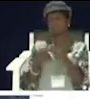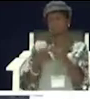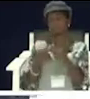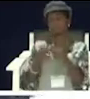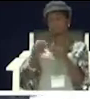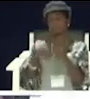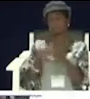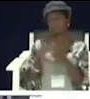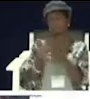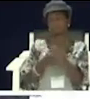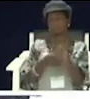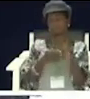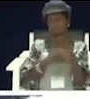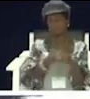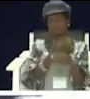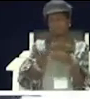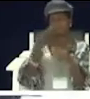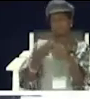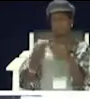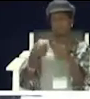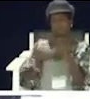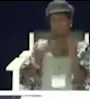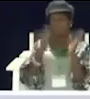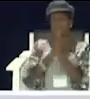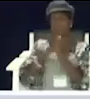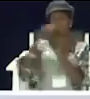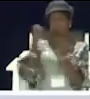In Jesus' mighty name, we have prayed.